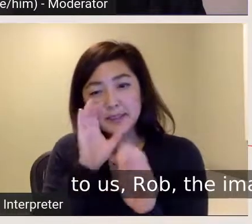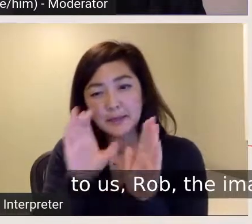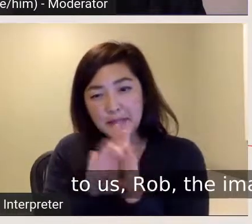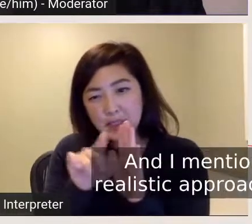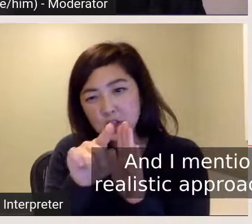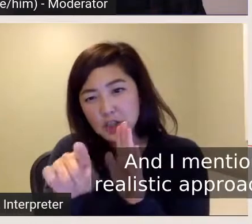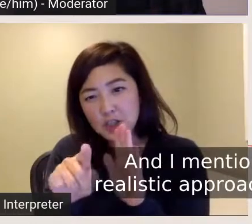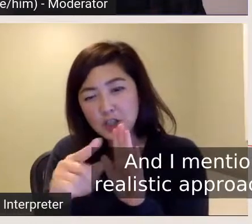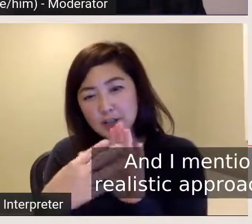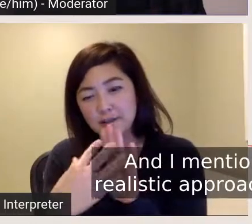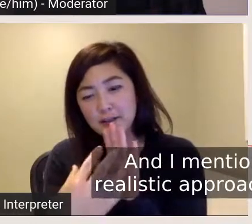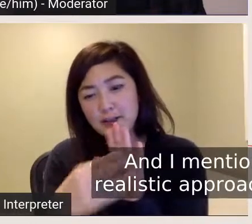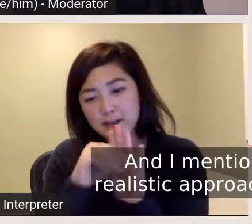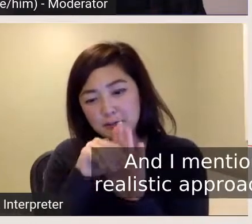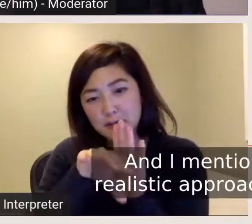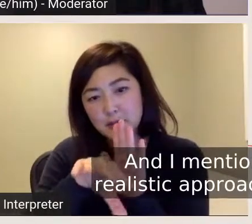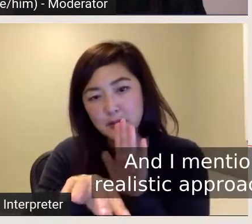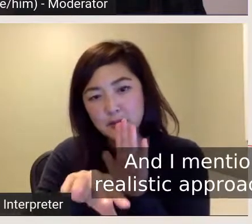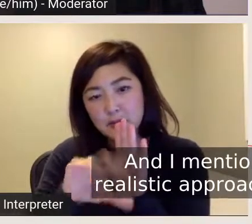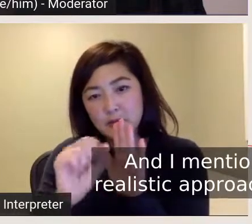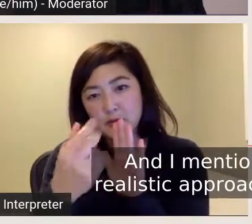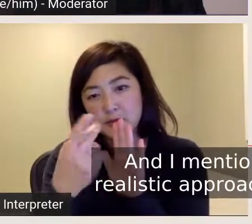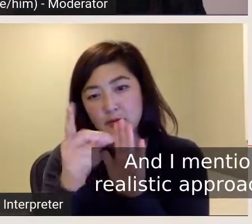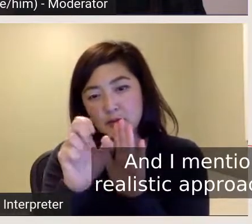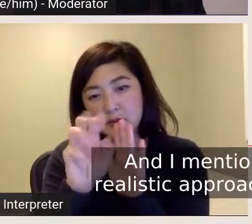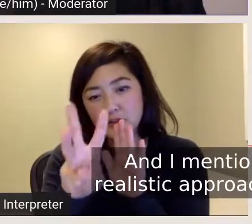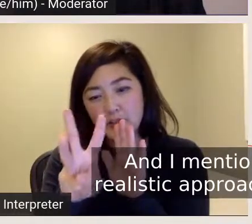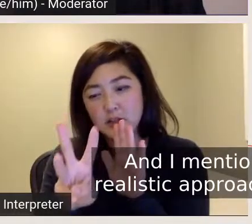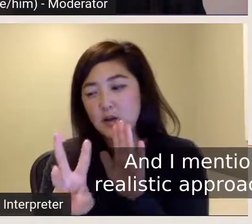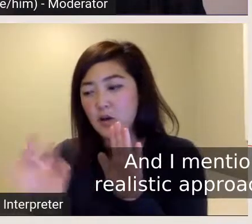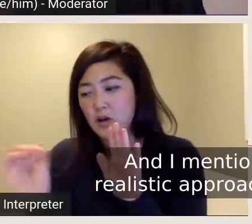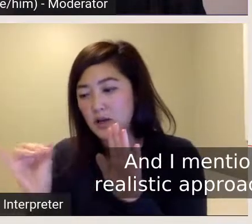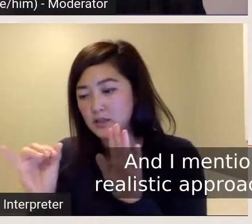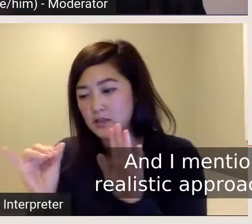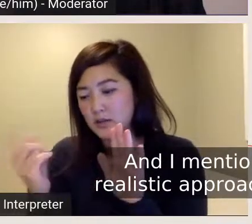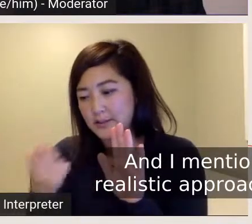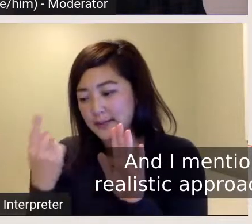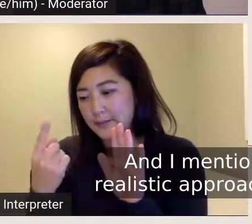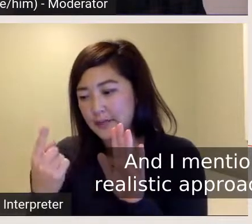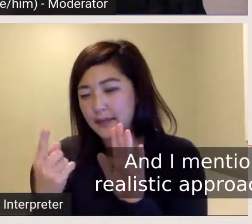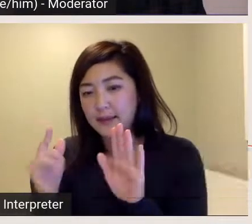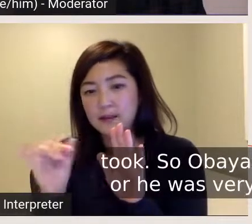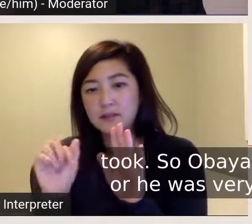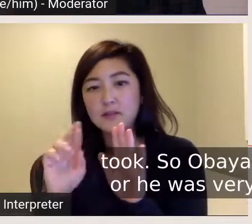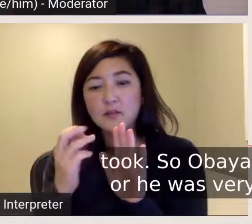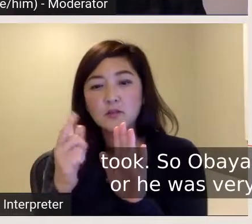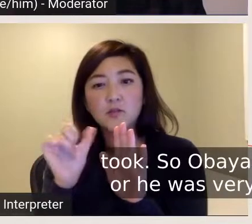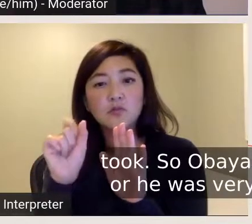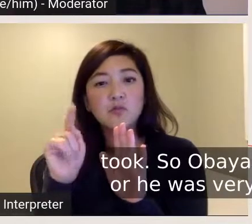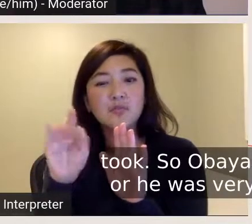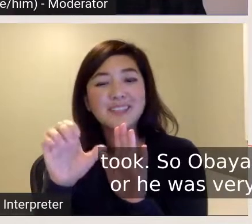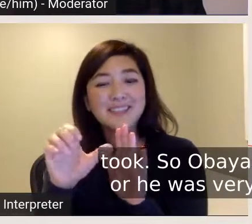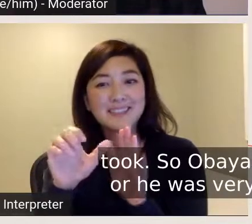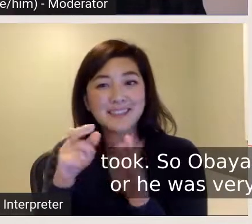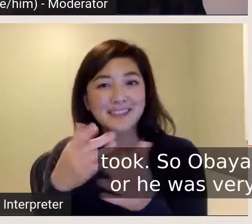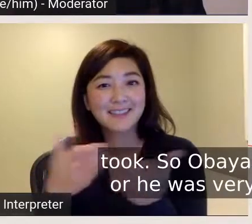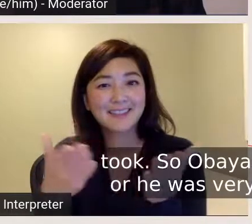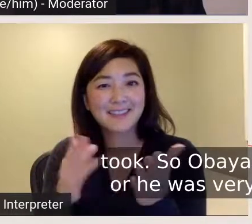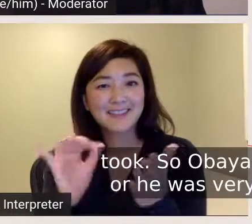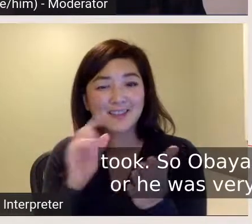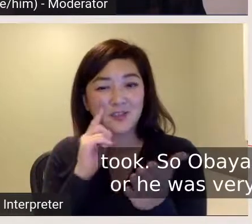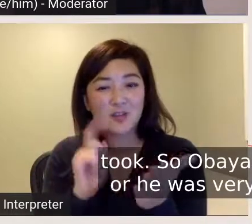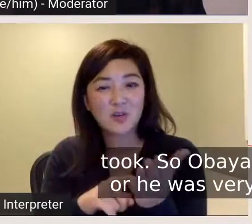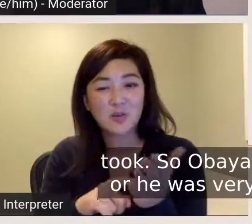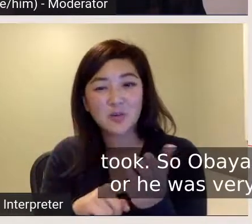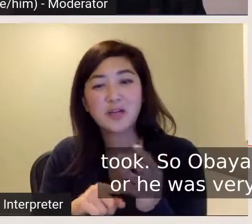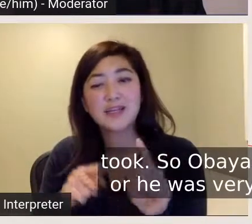shadow. Right? And I mentioned some materialistic approach that Obayashi took. So Obayashi was against,